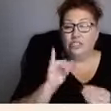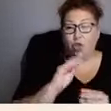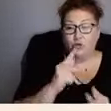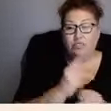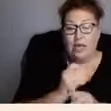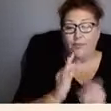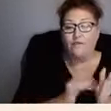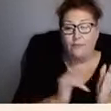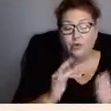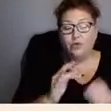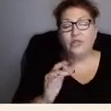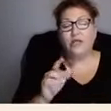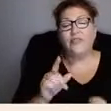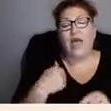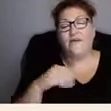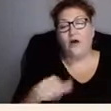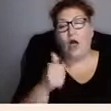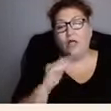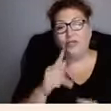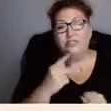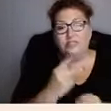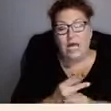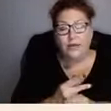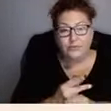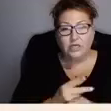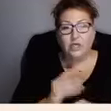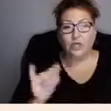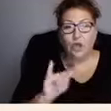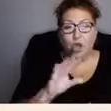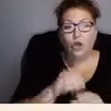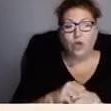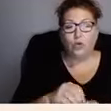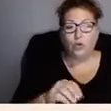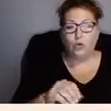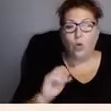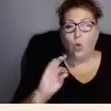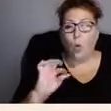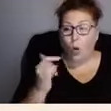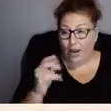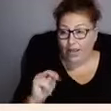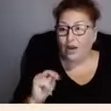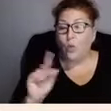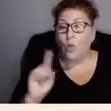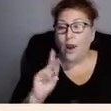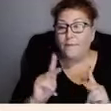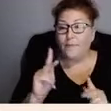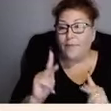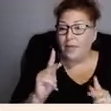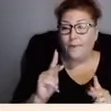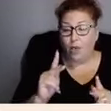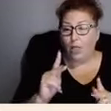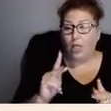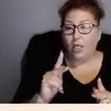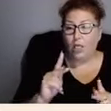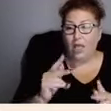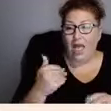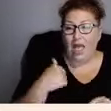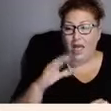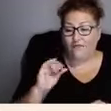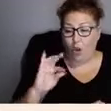other types of trafficking include organ trafficking, where people involuntarily have their organs